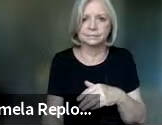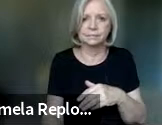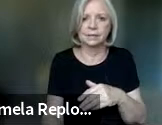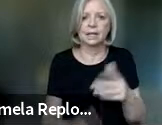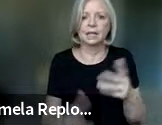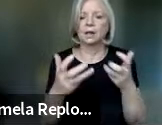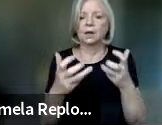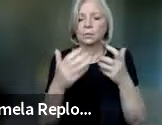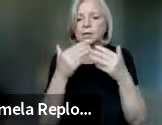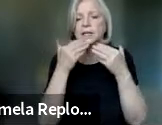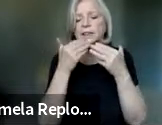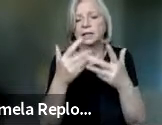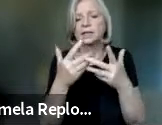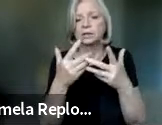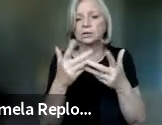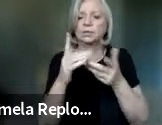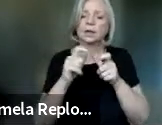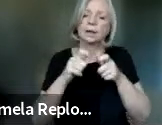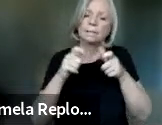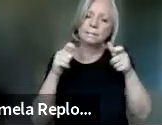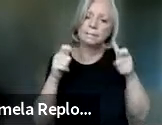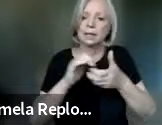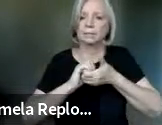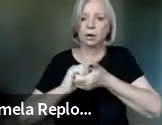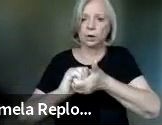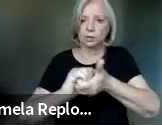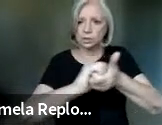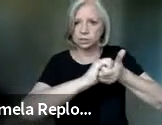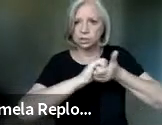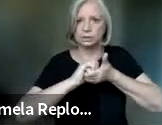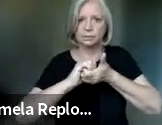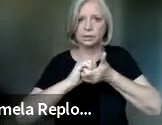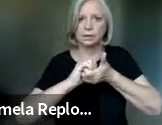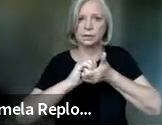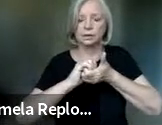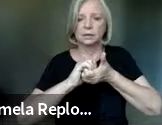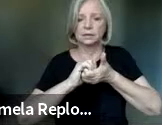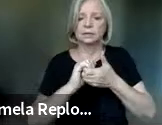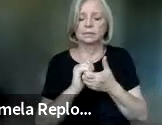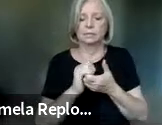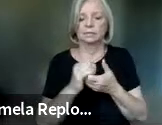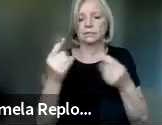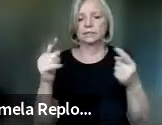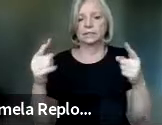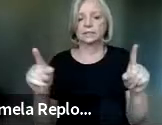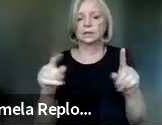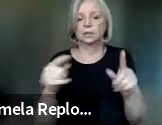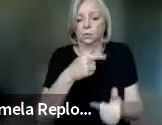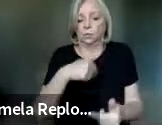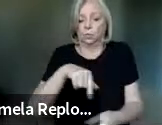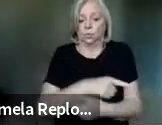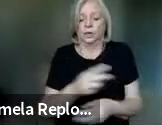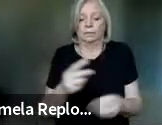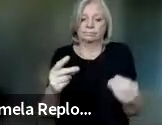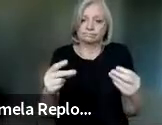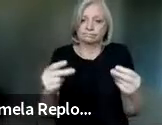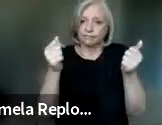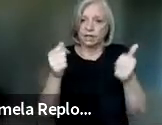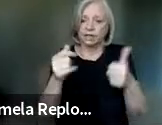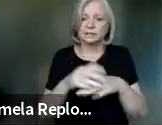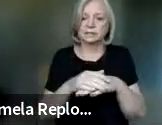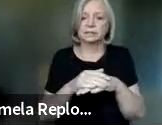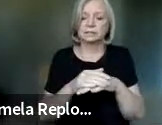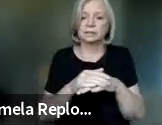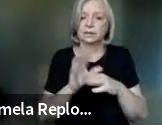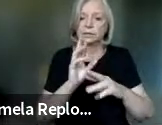aligned partnership throughout the length of this pandemic thus far. We have worked very quickly to respond and